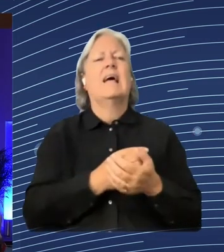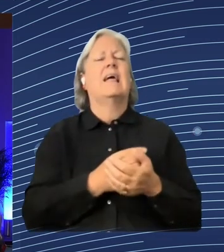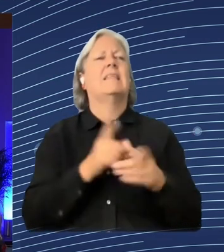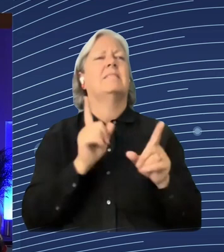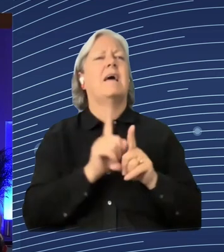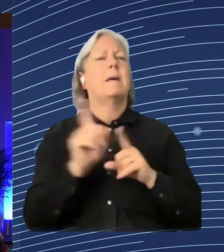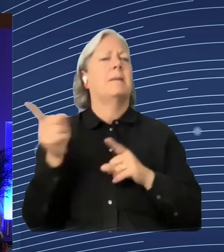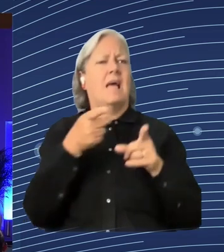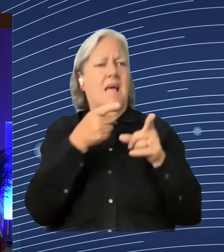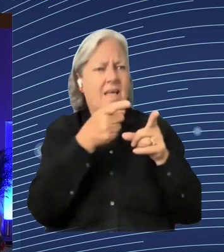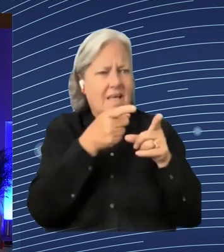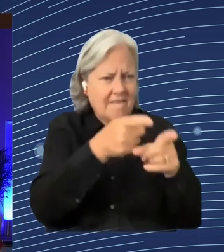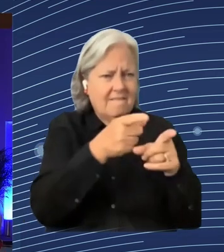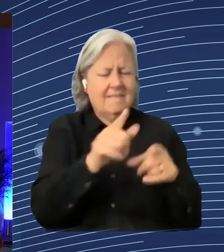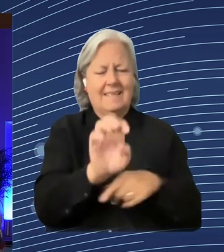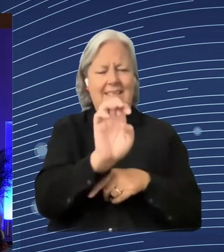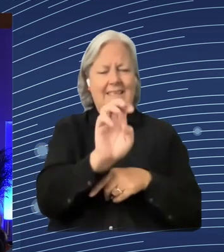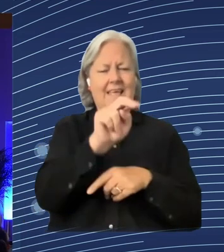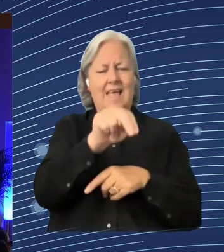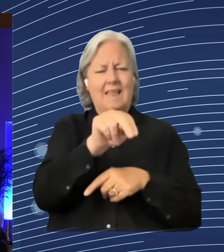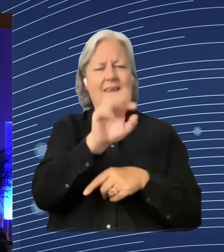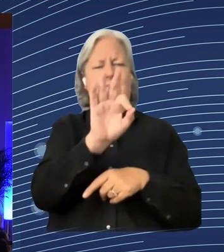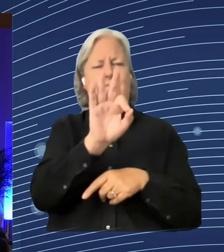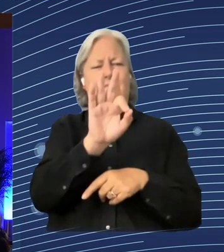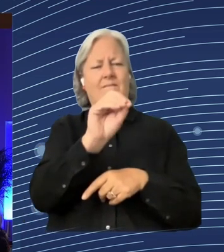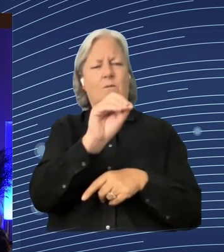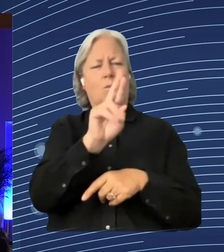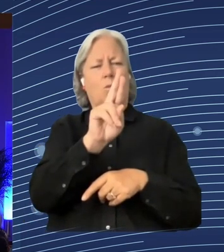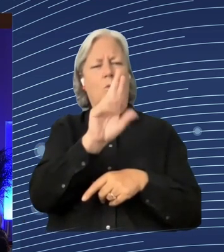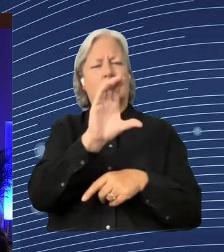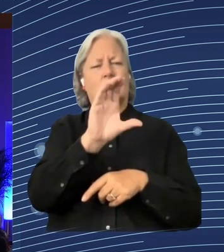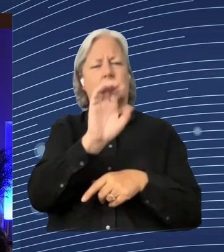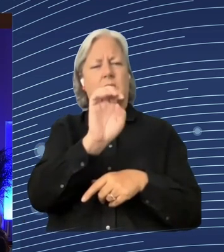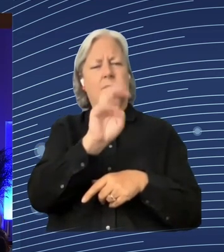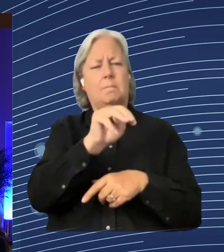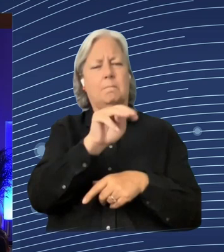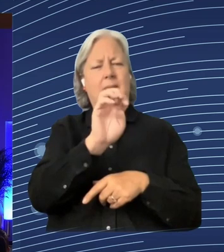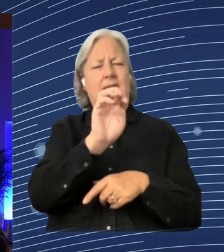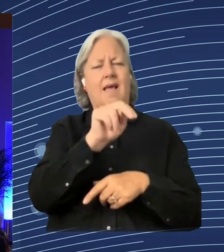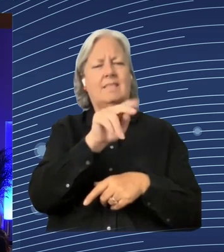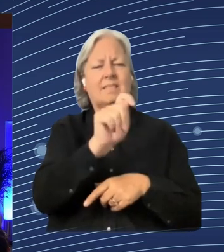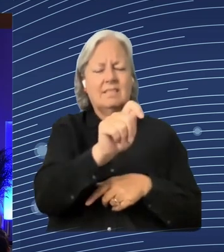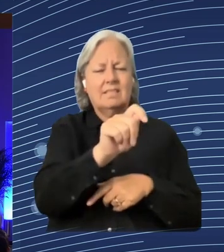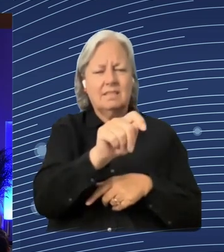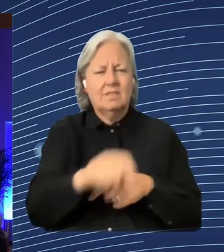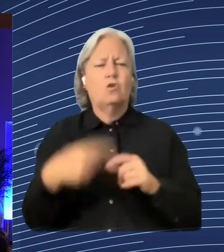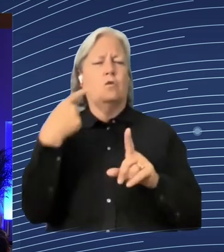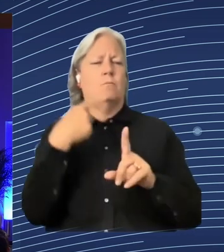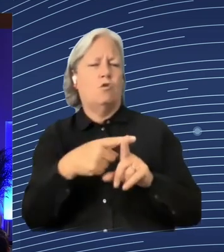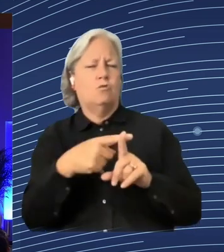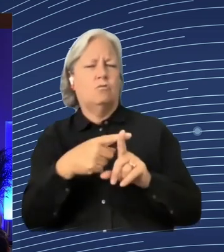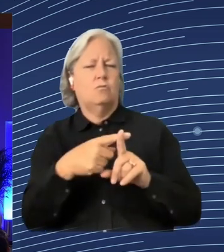And my biggest doubt about all this was how fast these models and databases actually